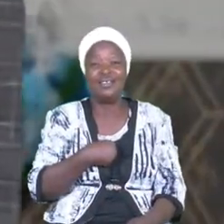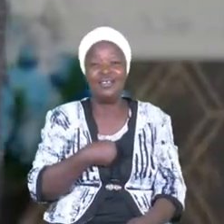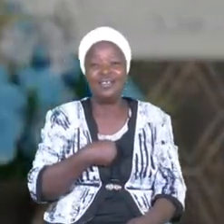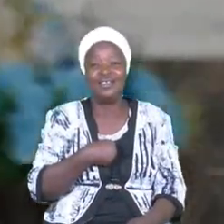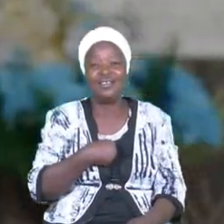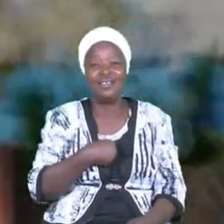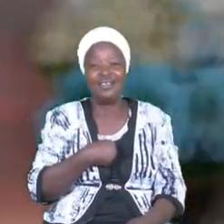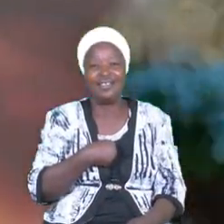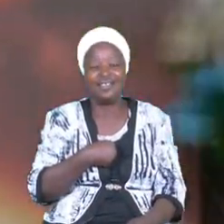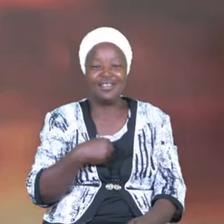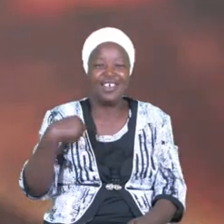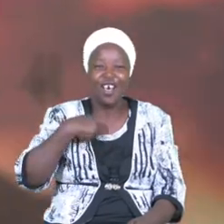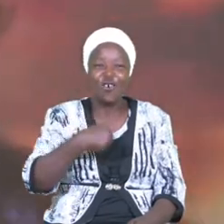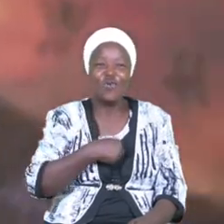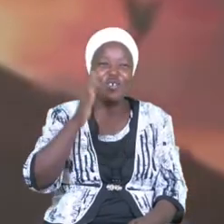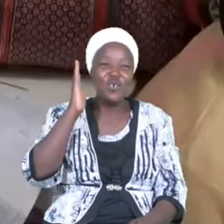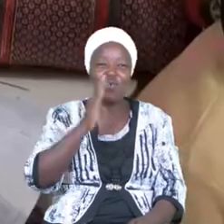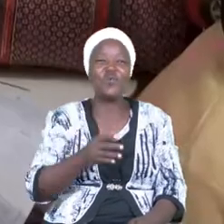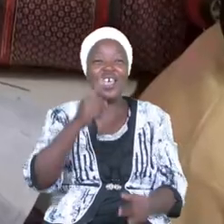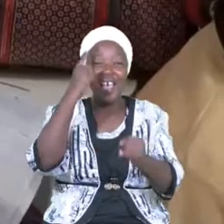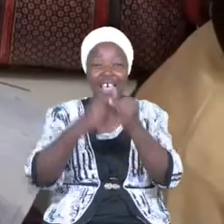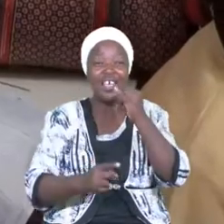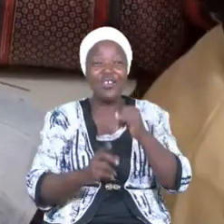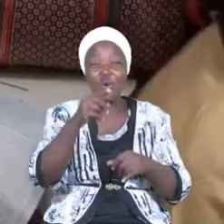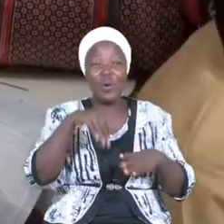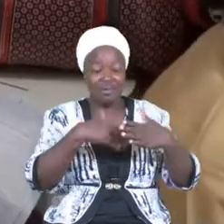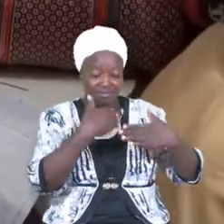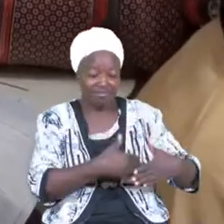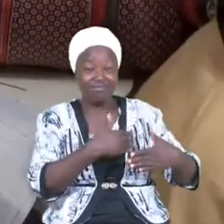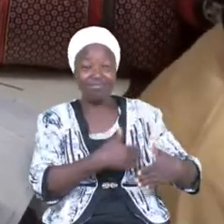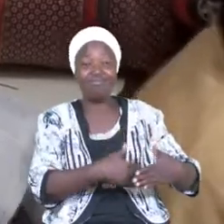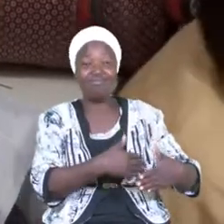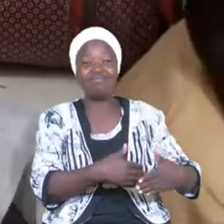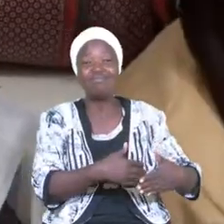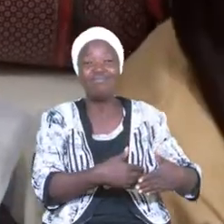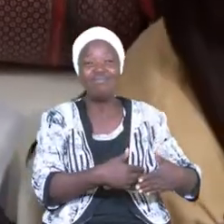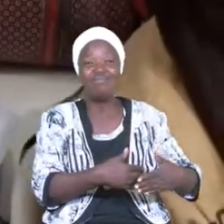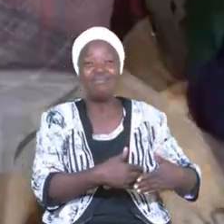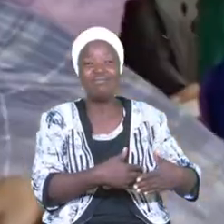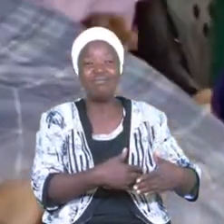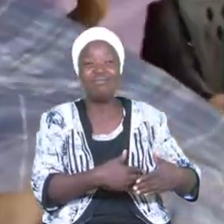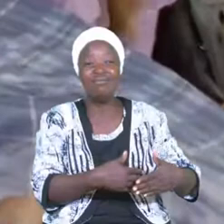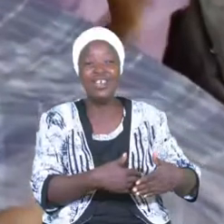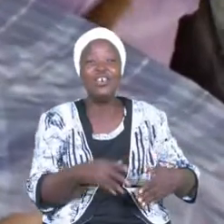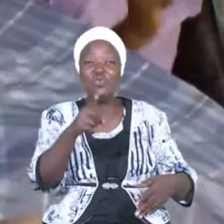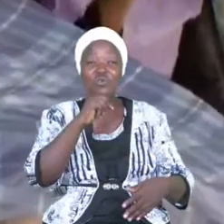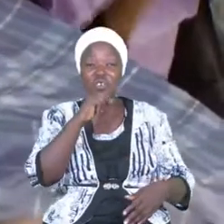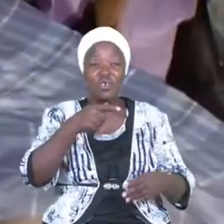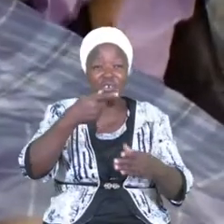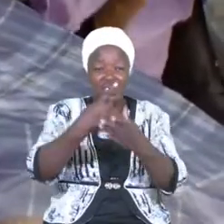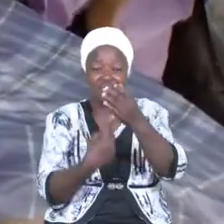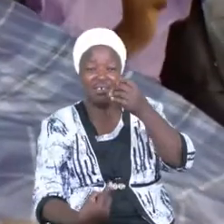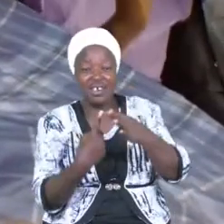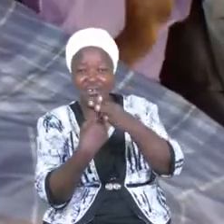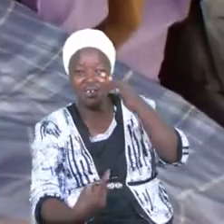Yeah. We'll end up at the shore. Yeah. You will not drown. Yeah. Your boat